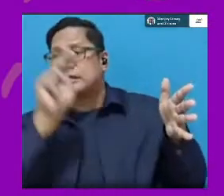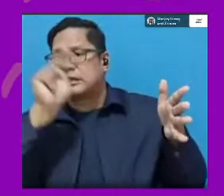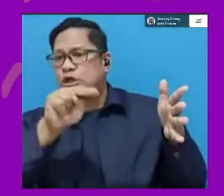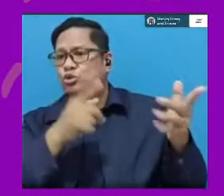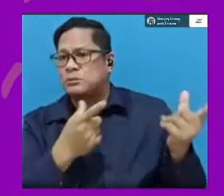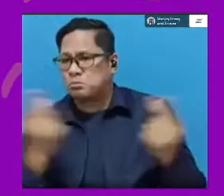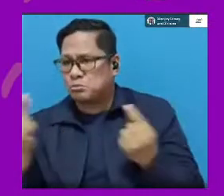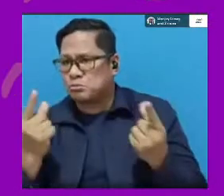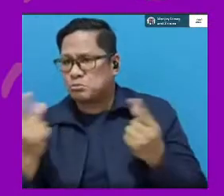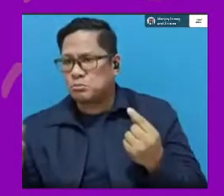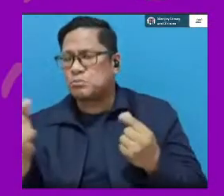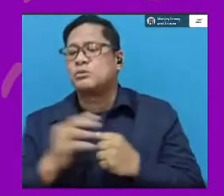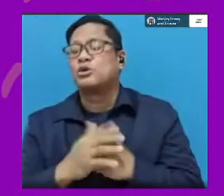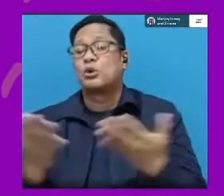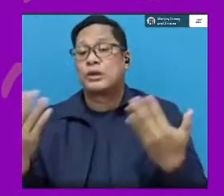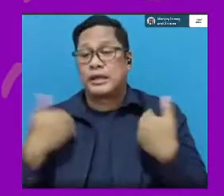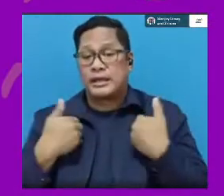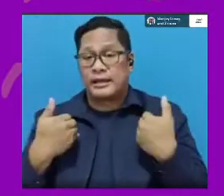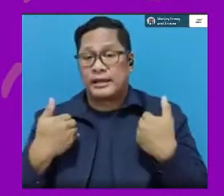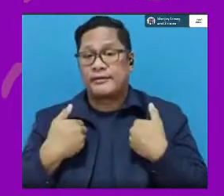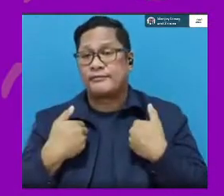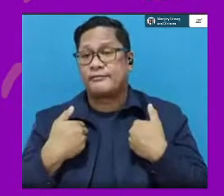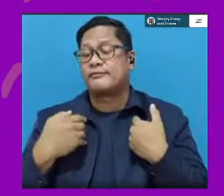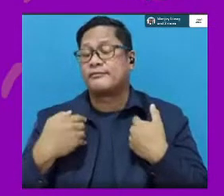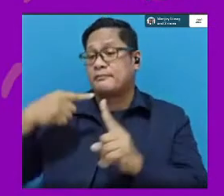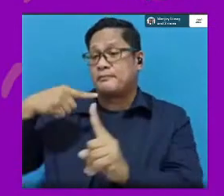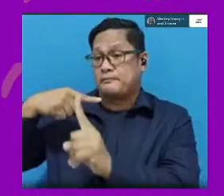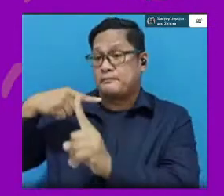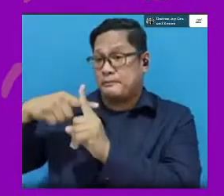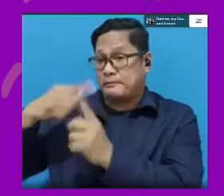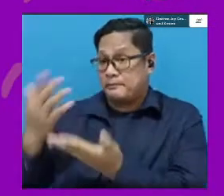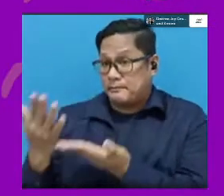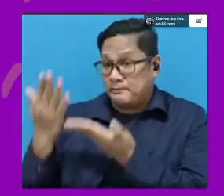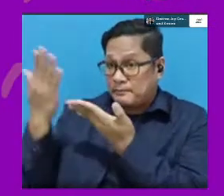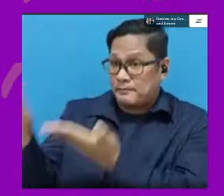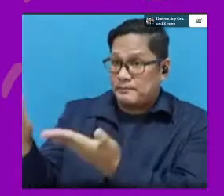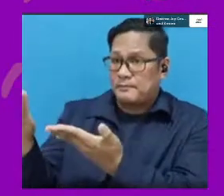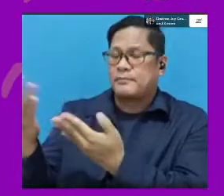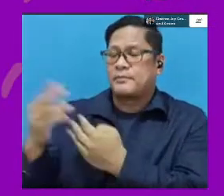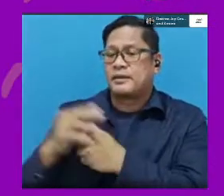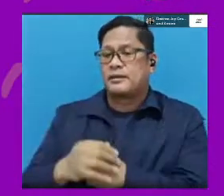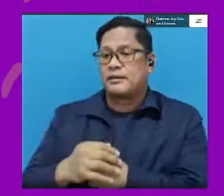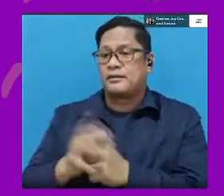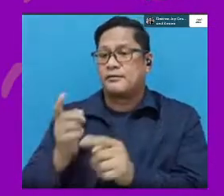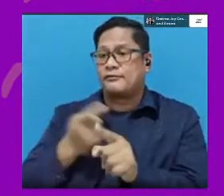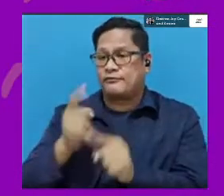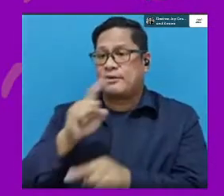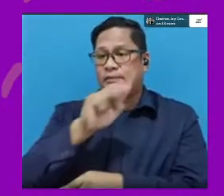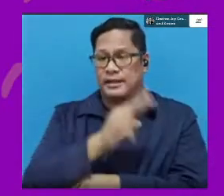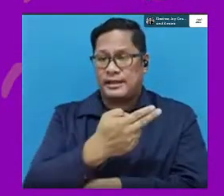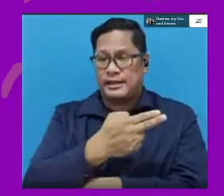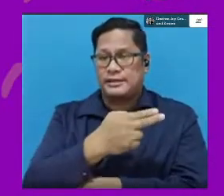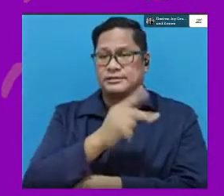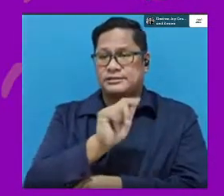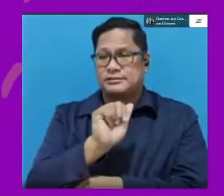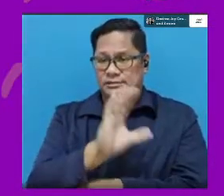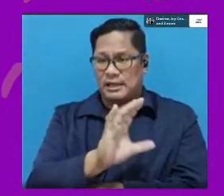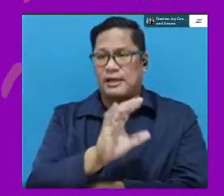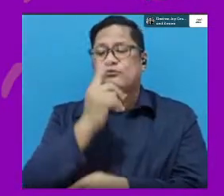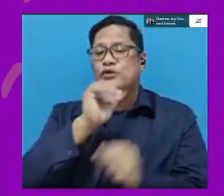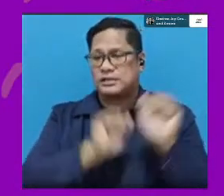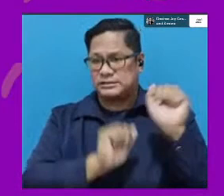in order to have the positive recommendation from HTAC, or Health Technology Assessment